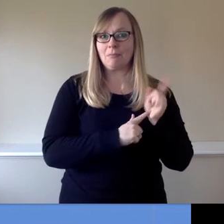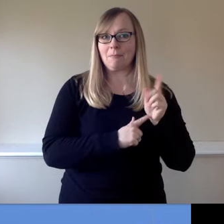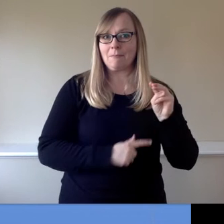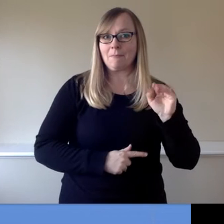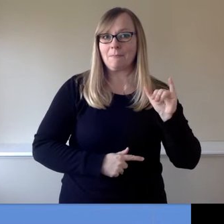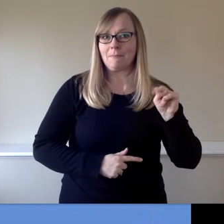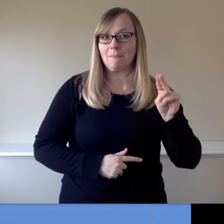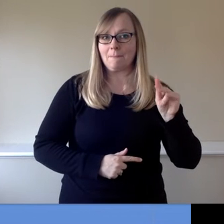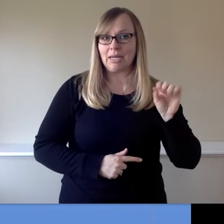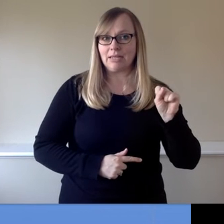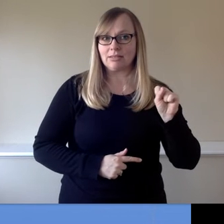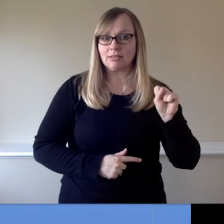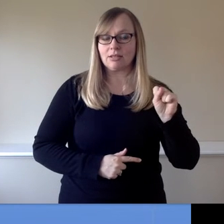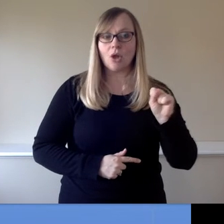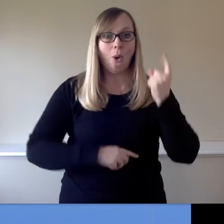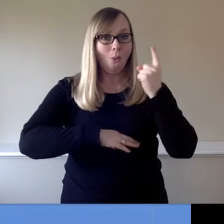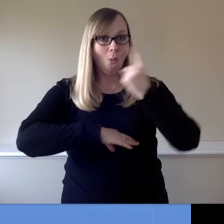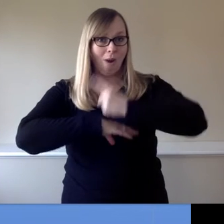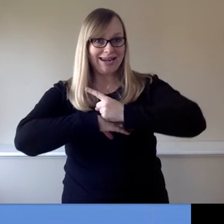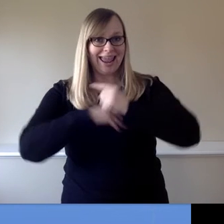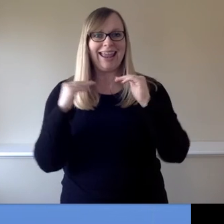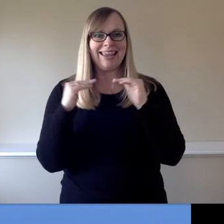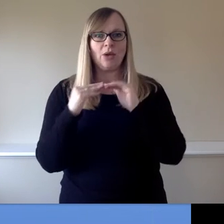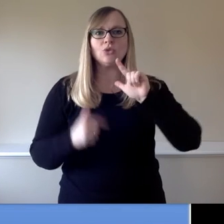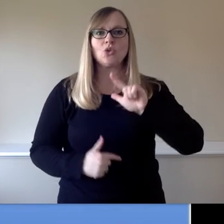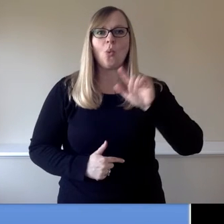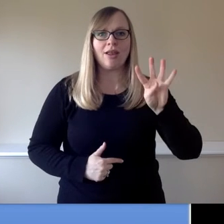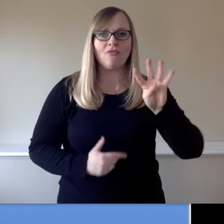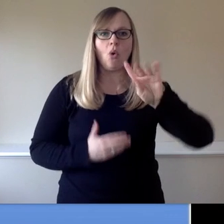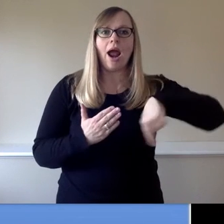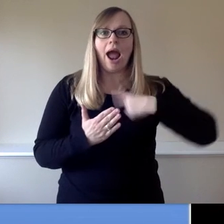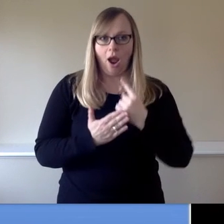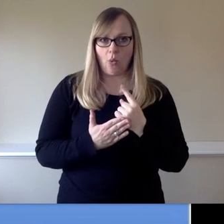There are 24 hours in a day.